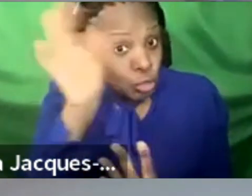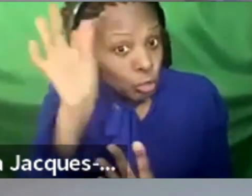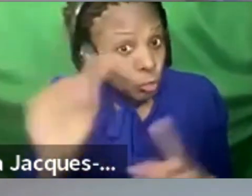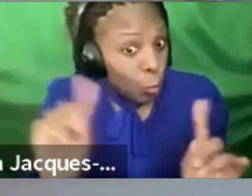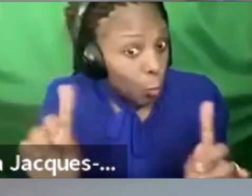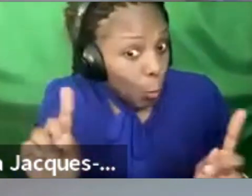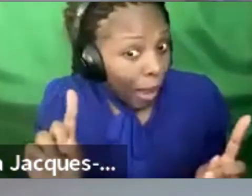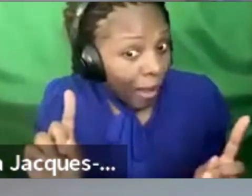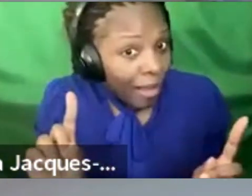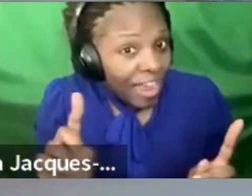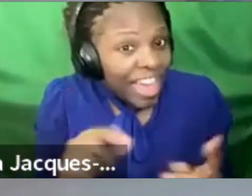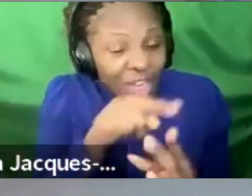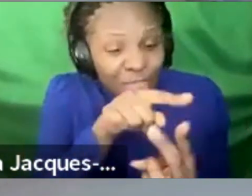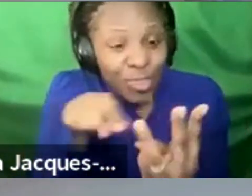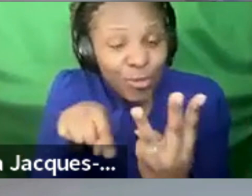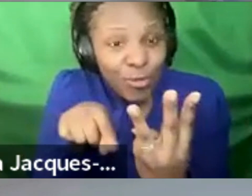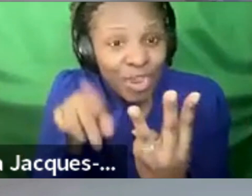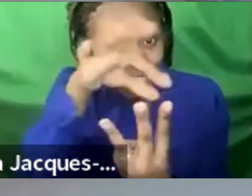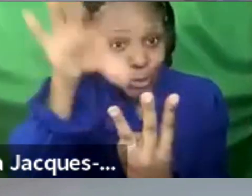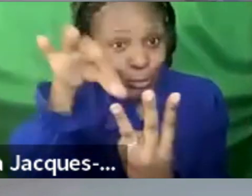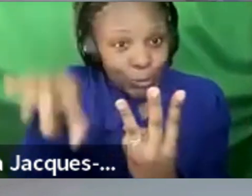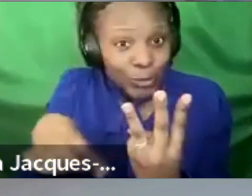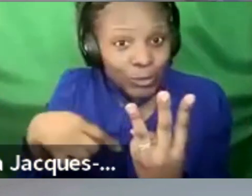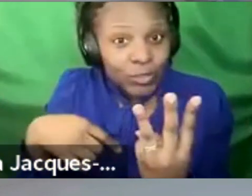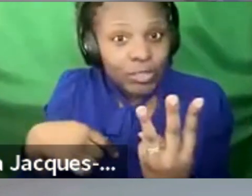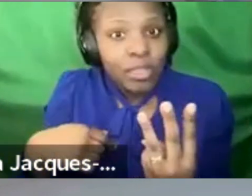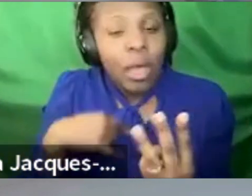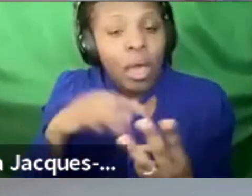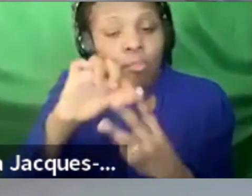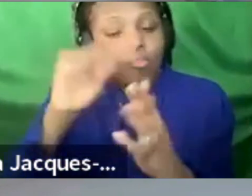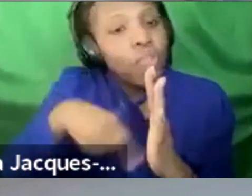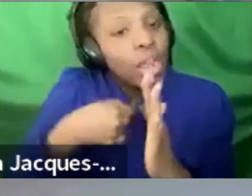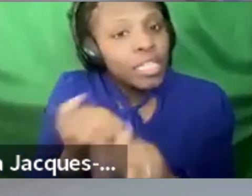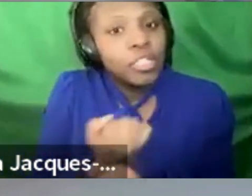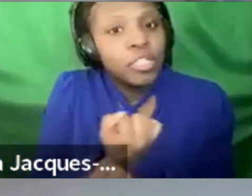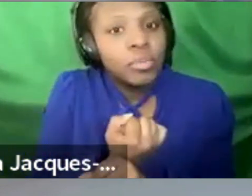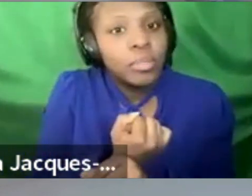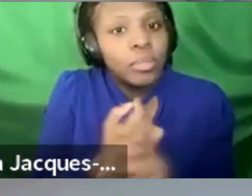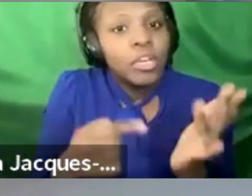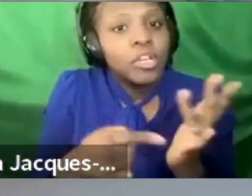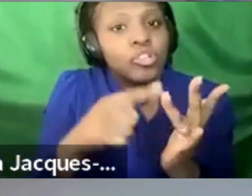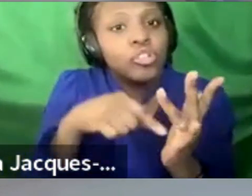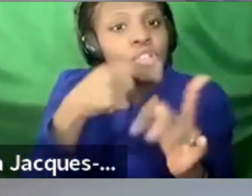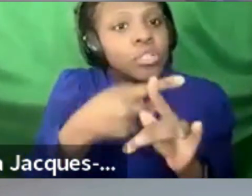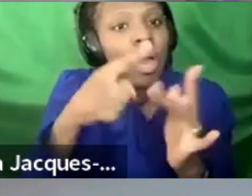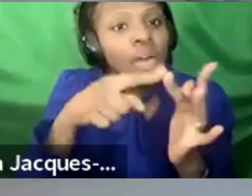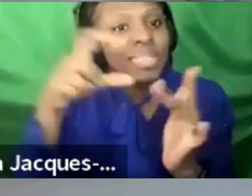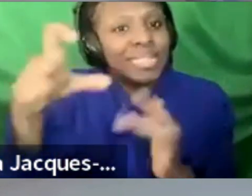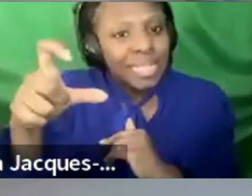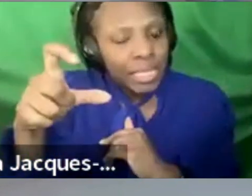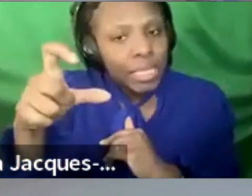And so I chose three plays. And the project I'm doing is called Toxic, :